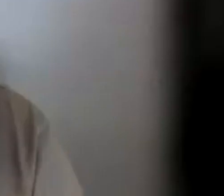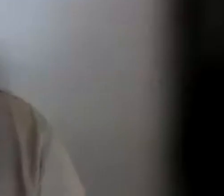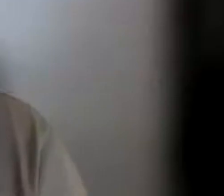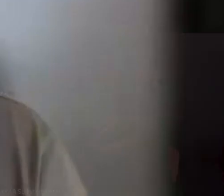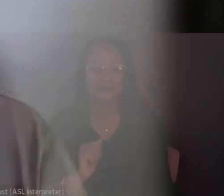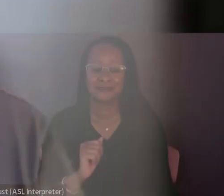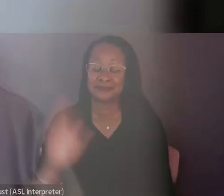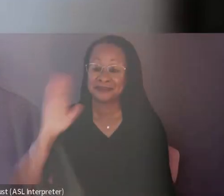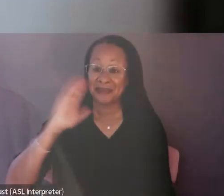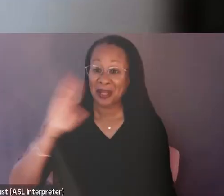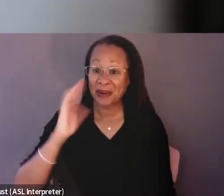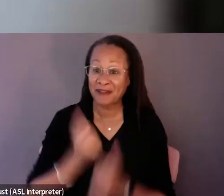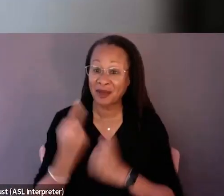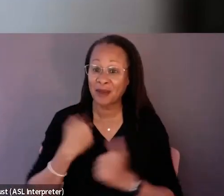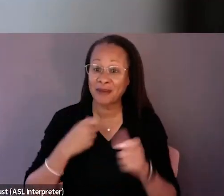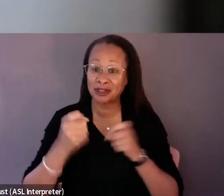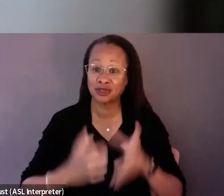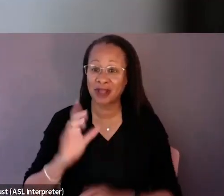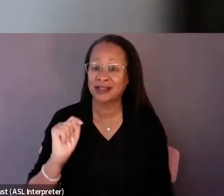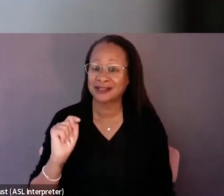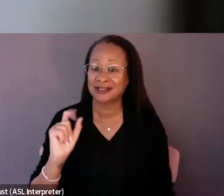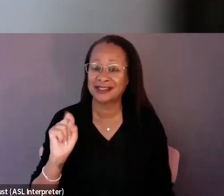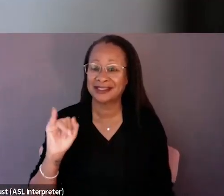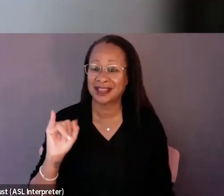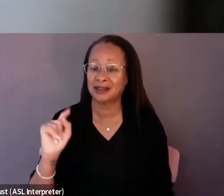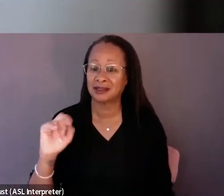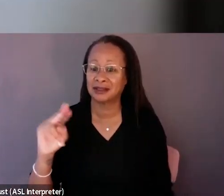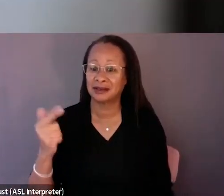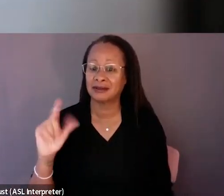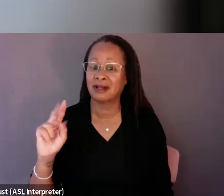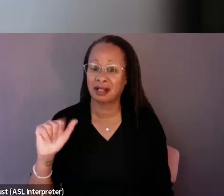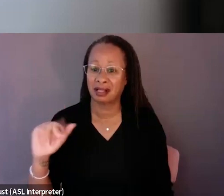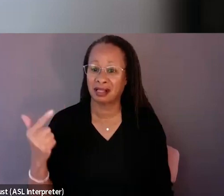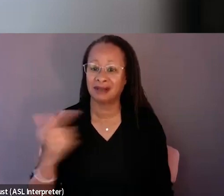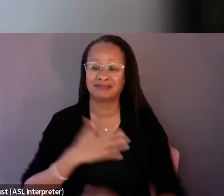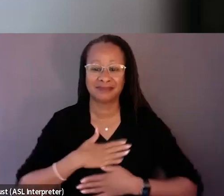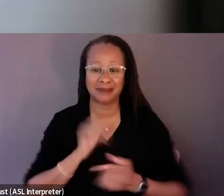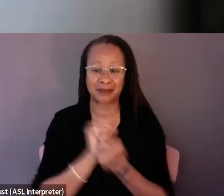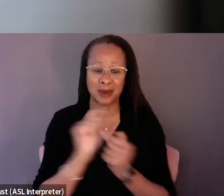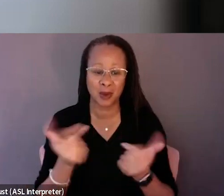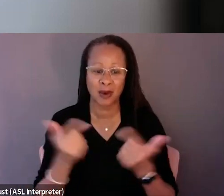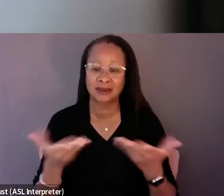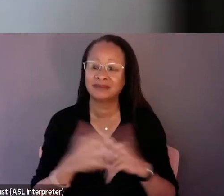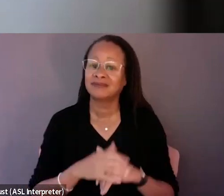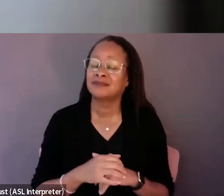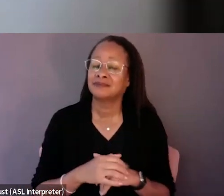Hello, everyone. I'm director Tsai Chonglong, and I'm pleased to meet everyone here. And I'm wearing